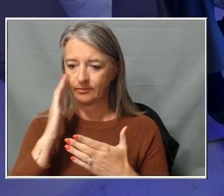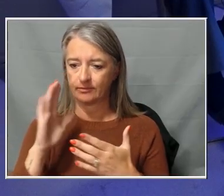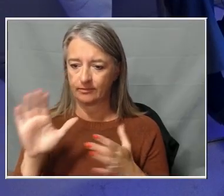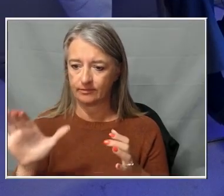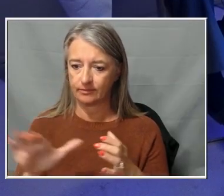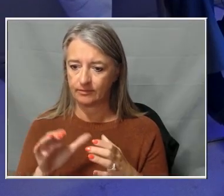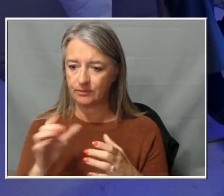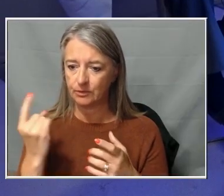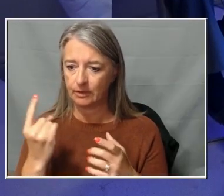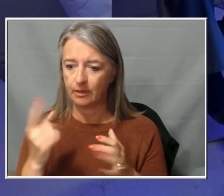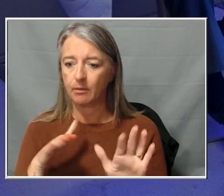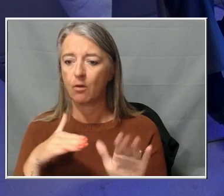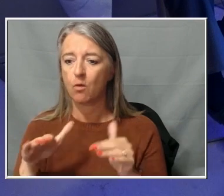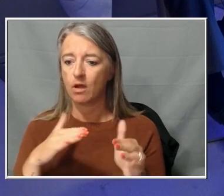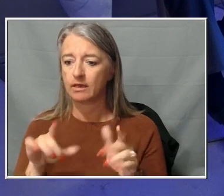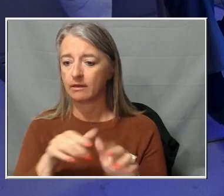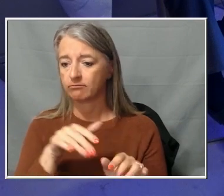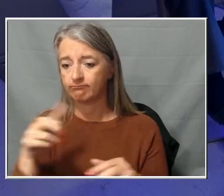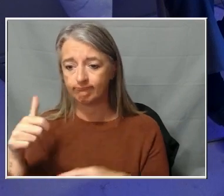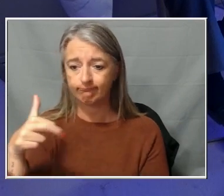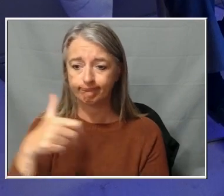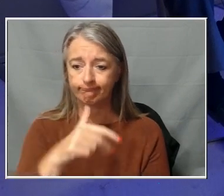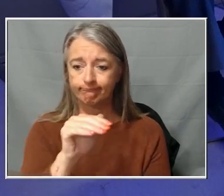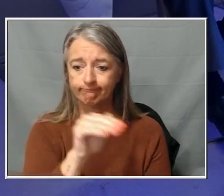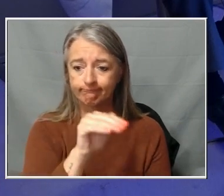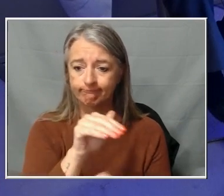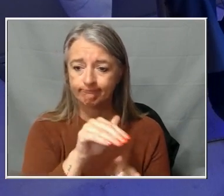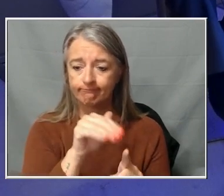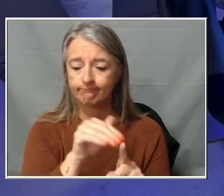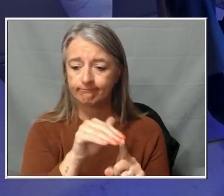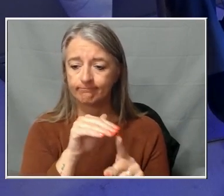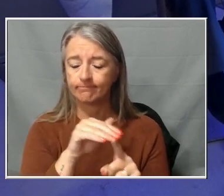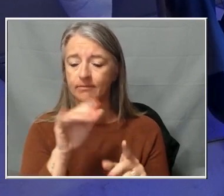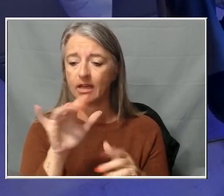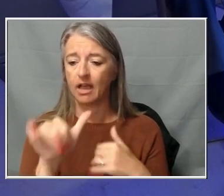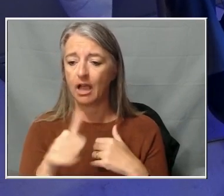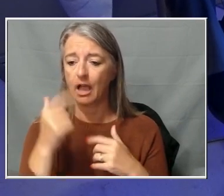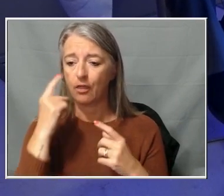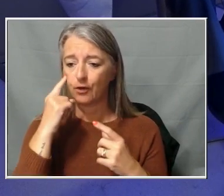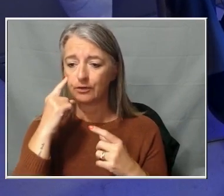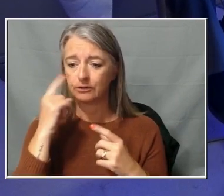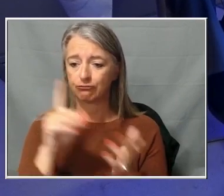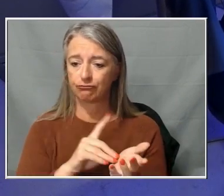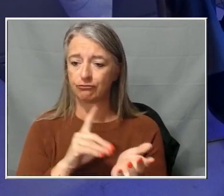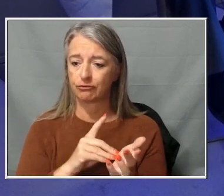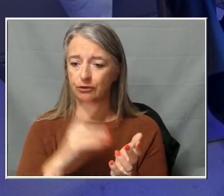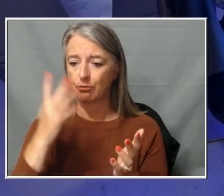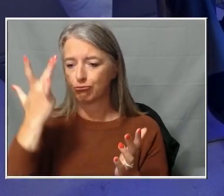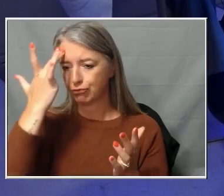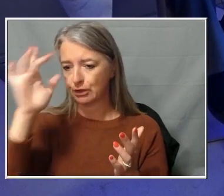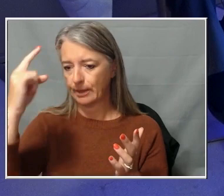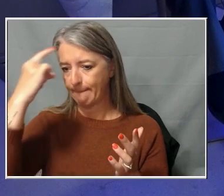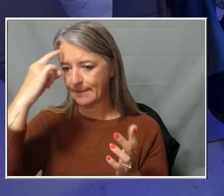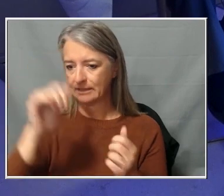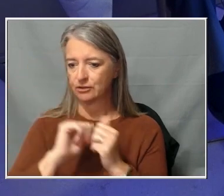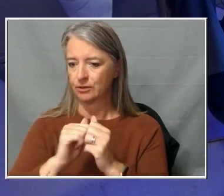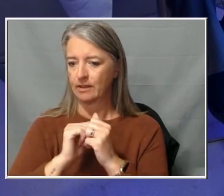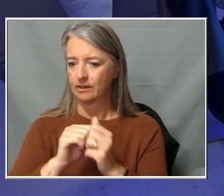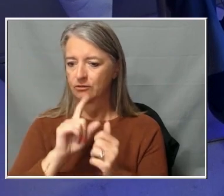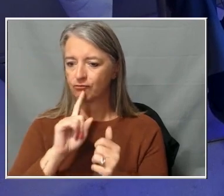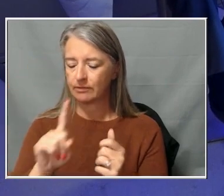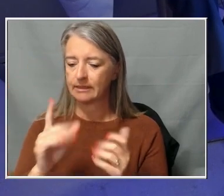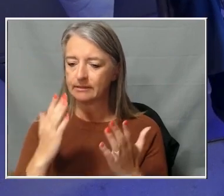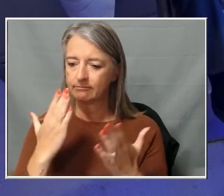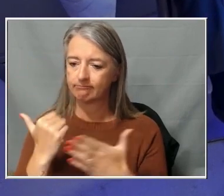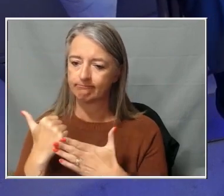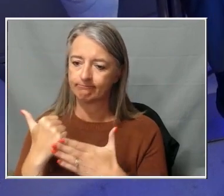also walking down the hall and bothering to, get all these brilliant minds together to try to figure out what's going on with you. So that's such a big deal. And that's when we